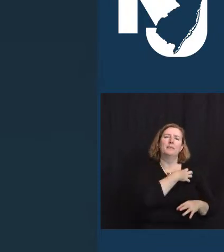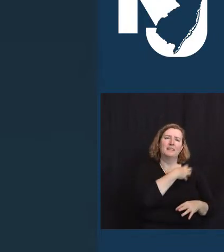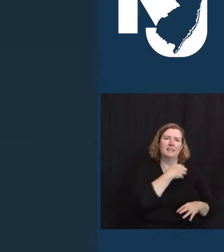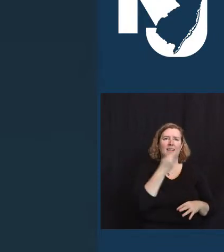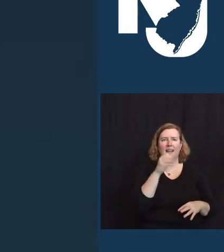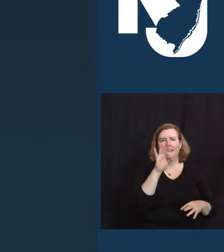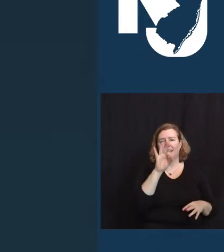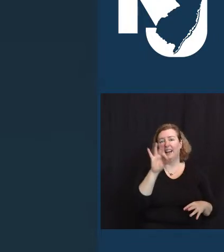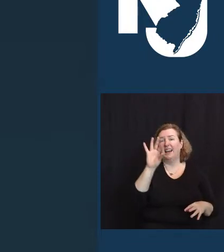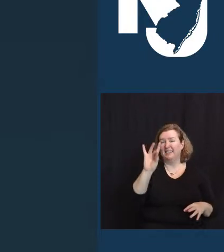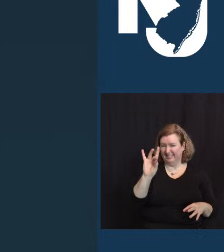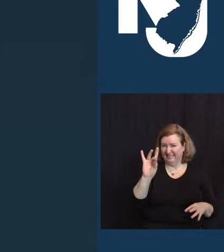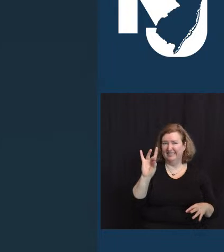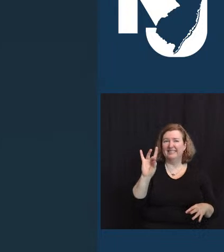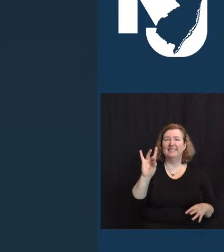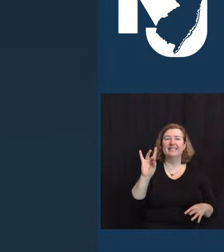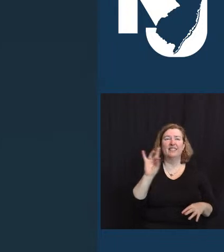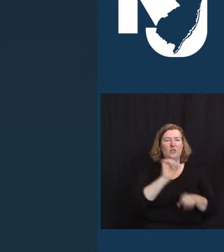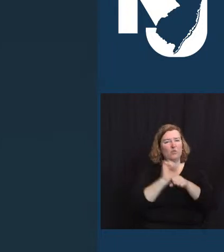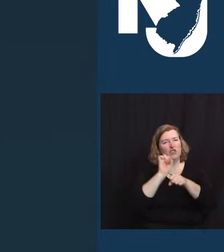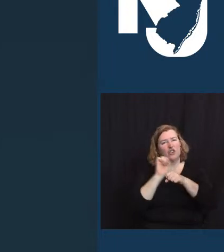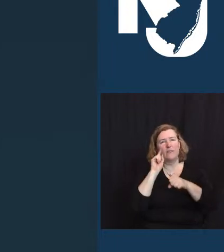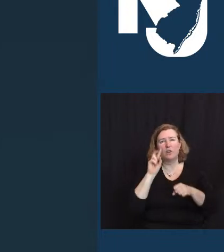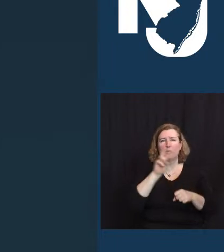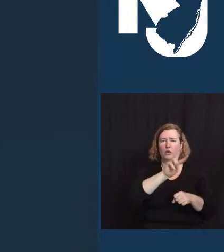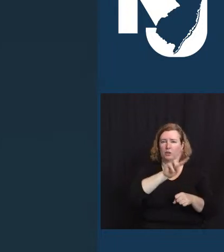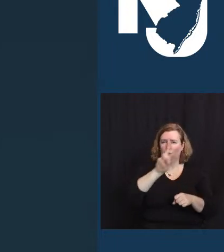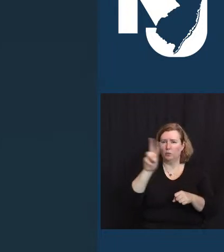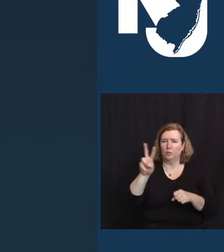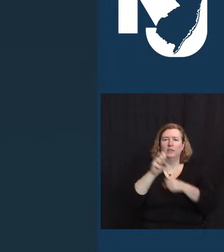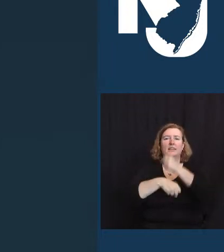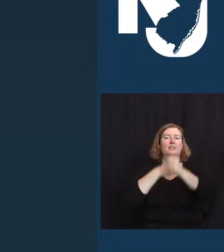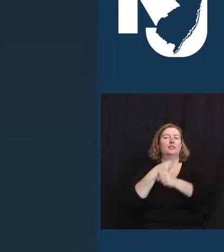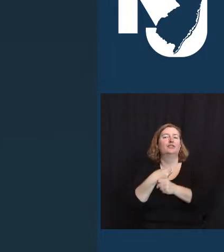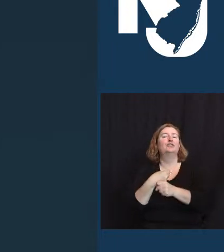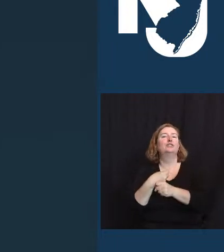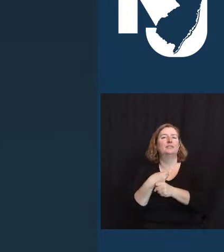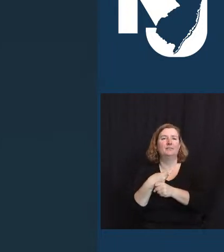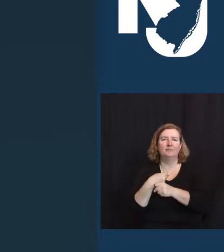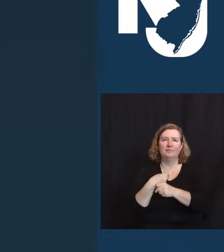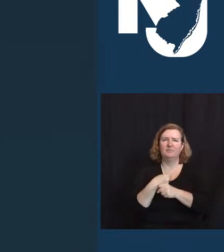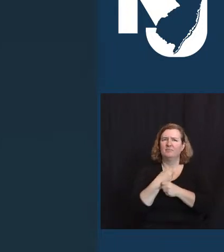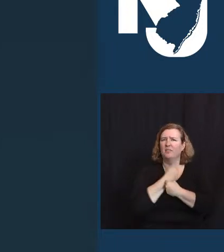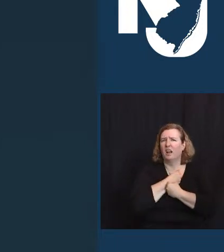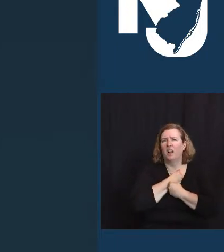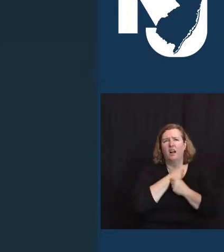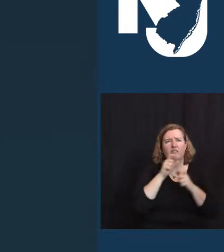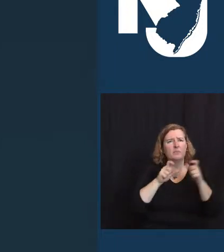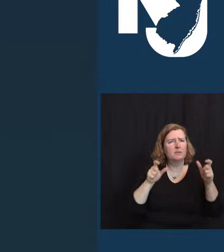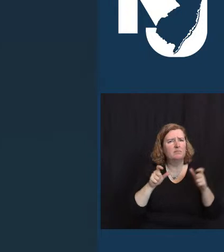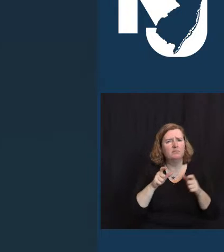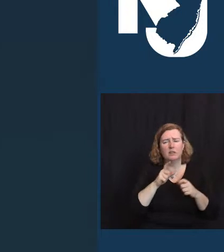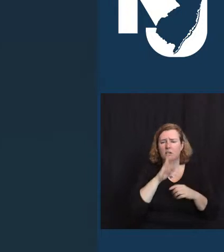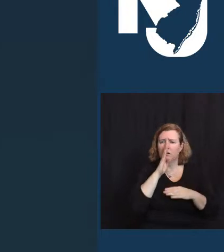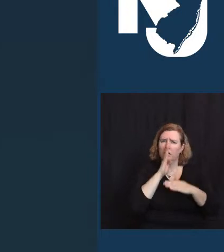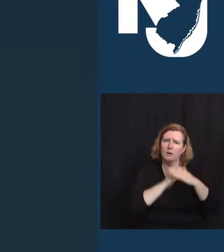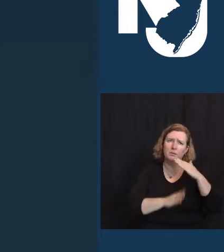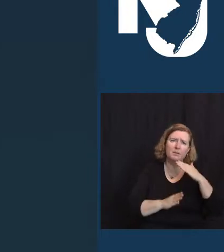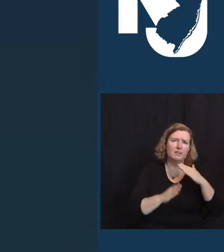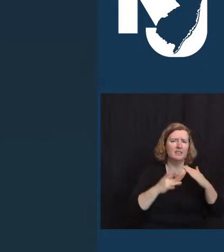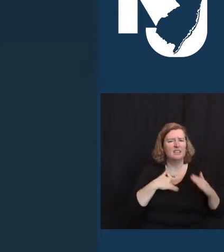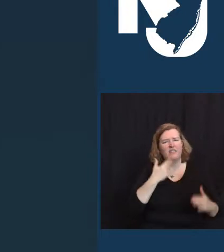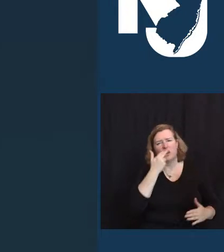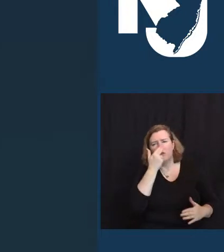served with distinction for the next 22 years, bringing his characteristic compassion, humility, and good humor to the station house and